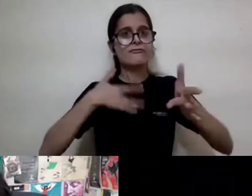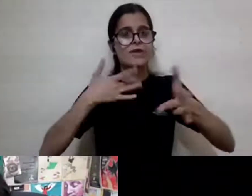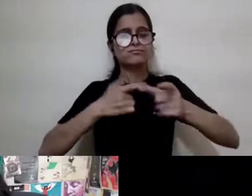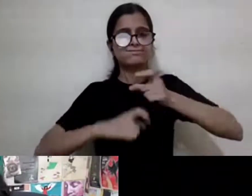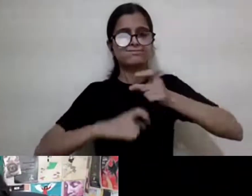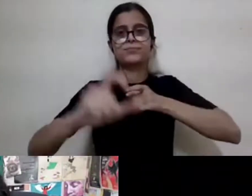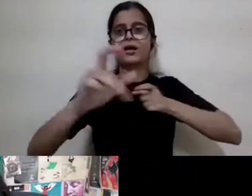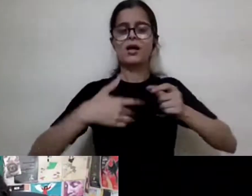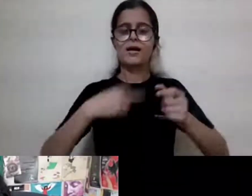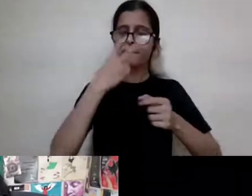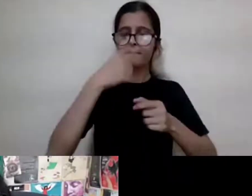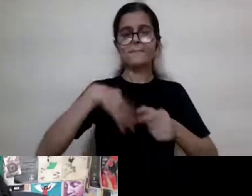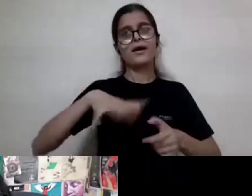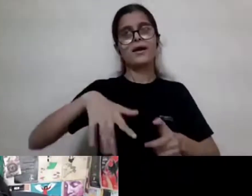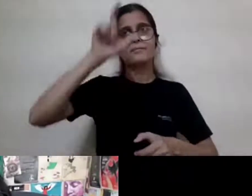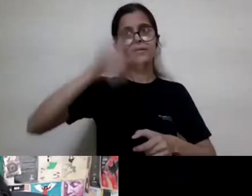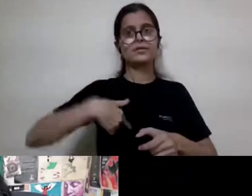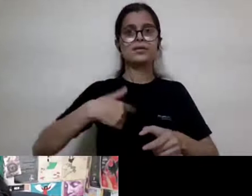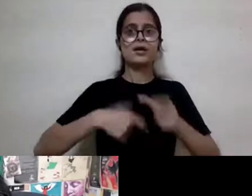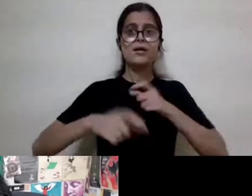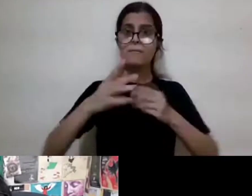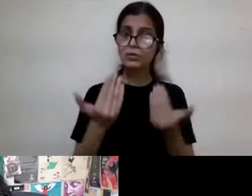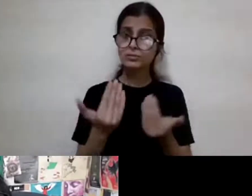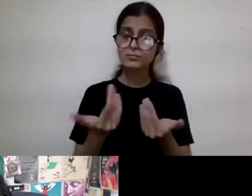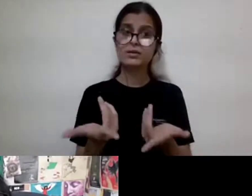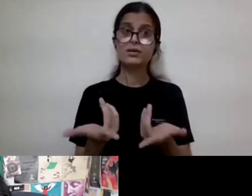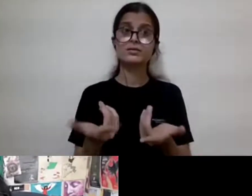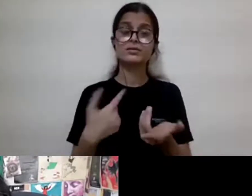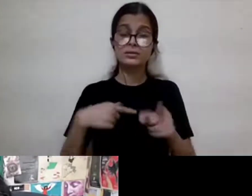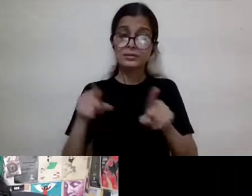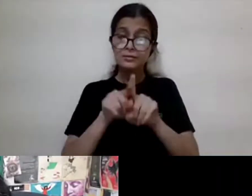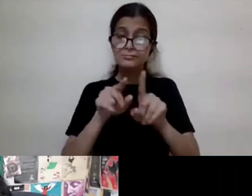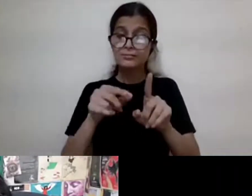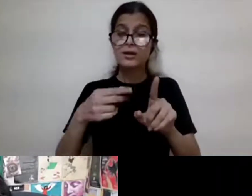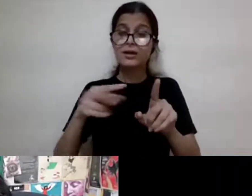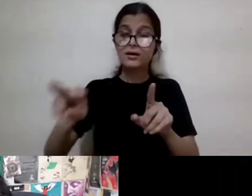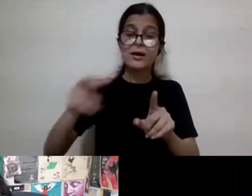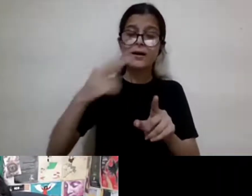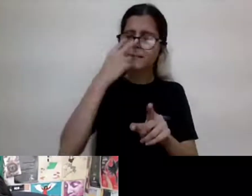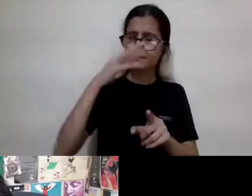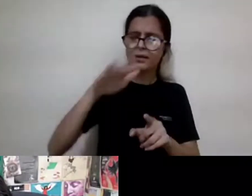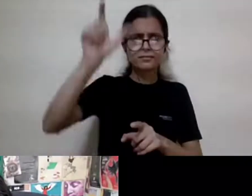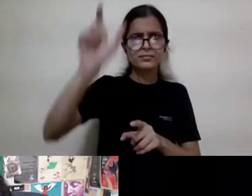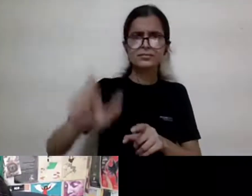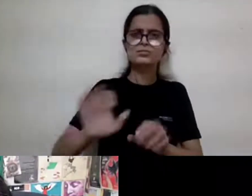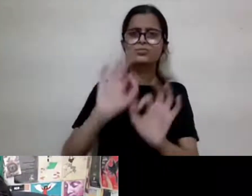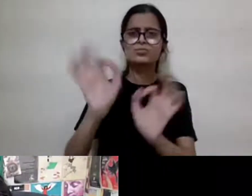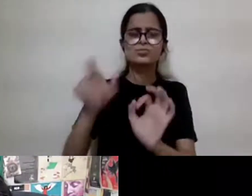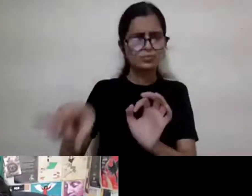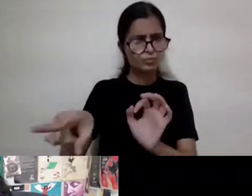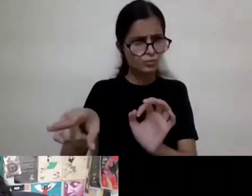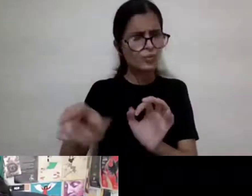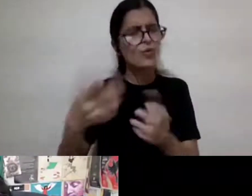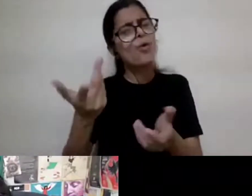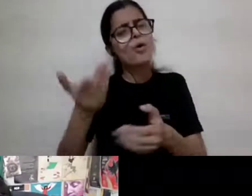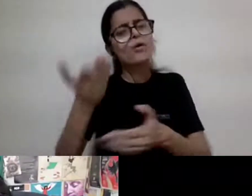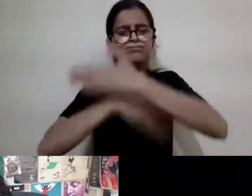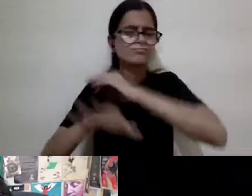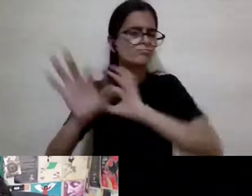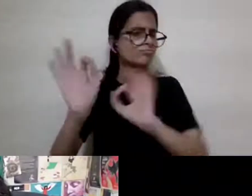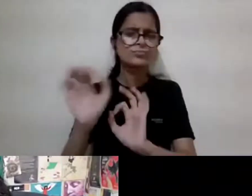this regard, I mean, if this is so, then the person who is not a blind person or not a person with